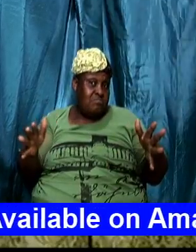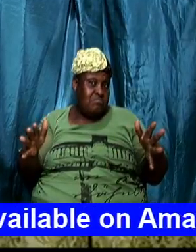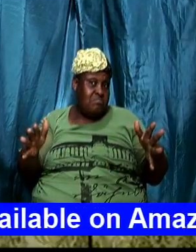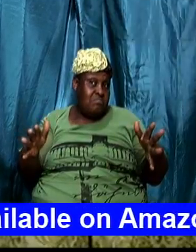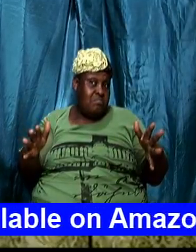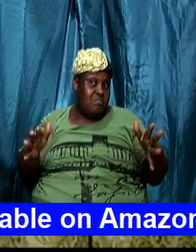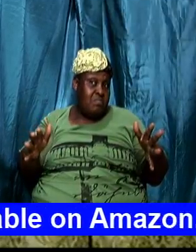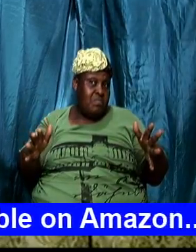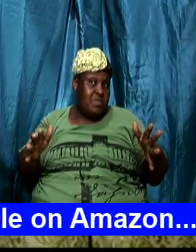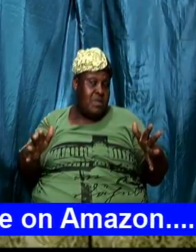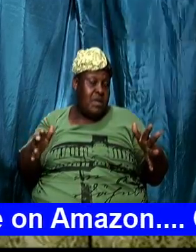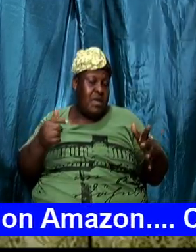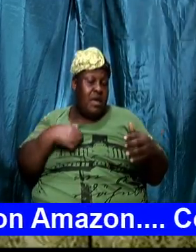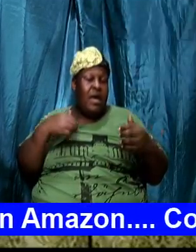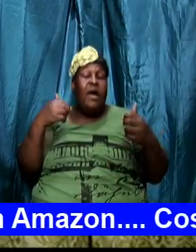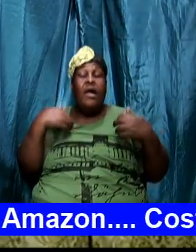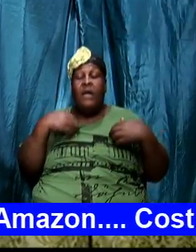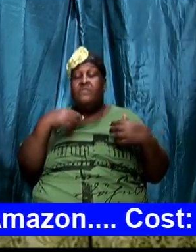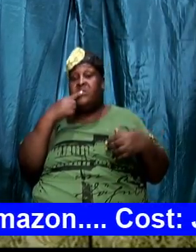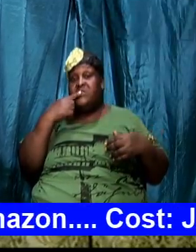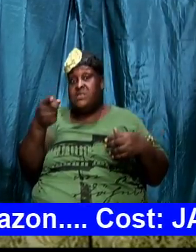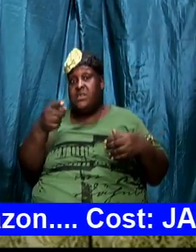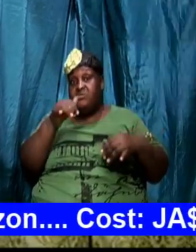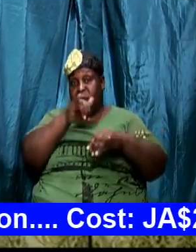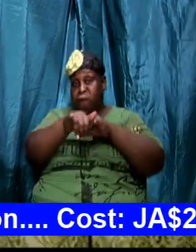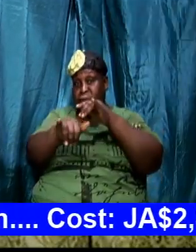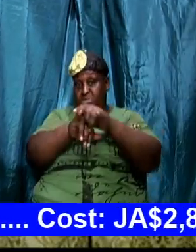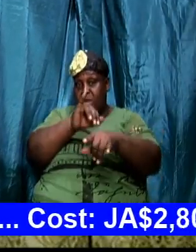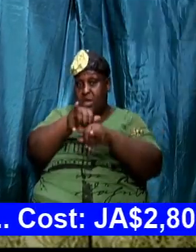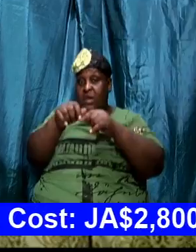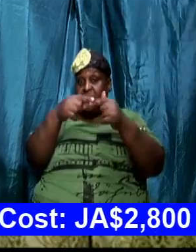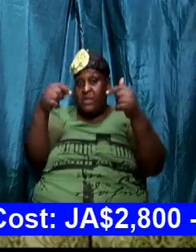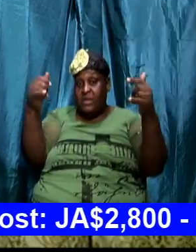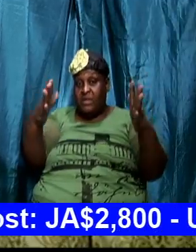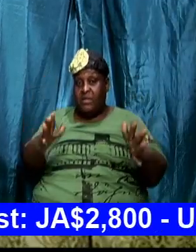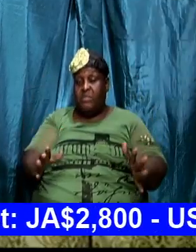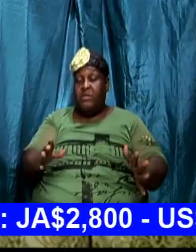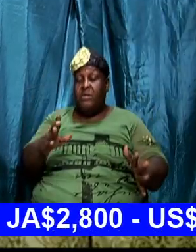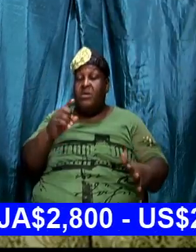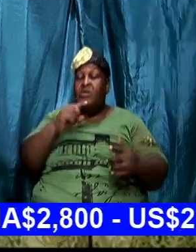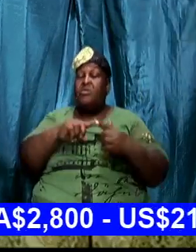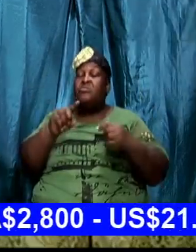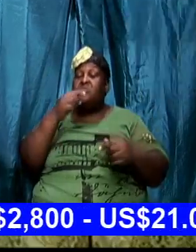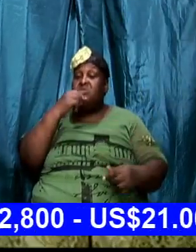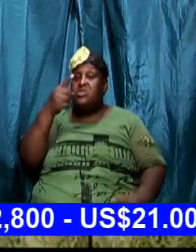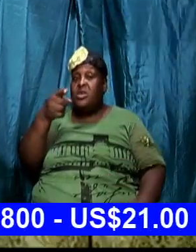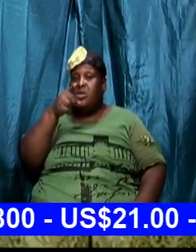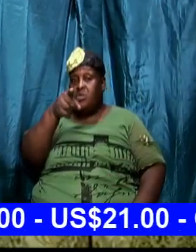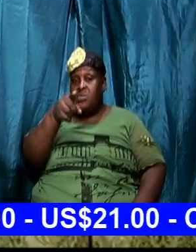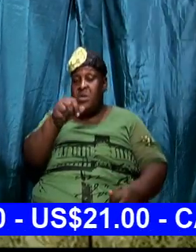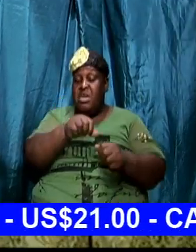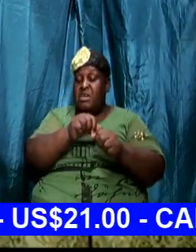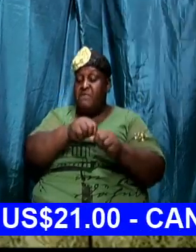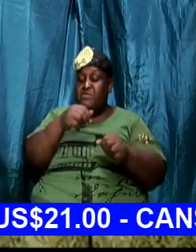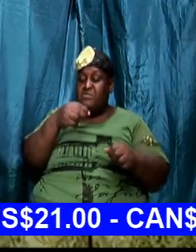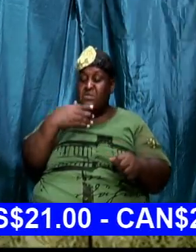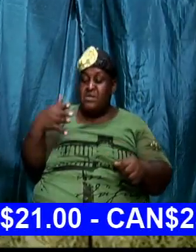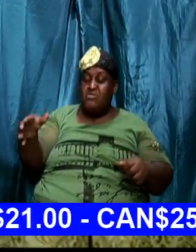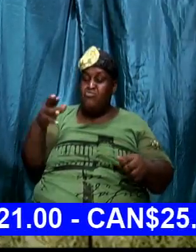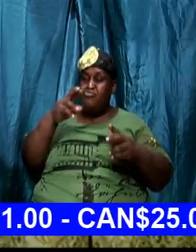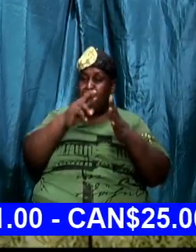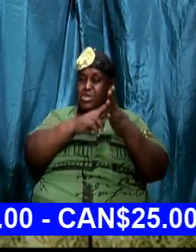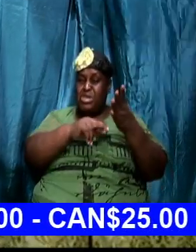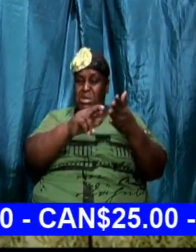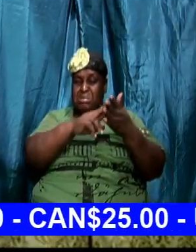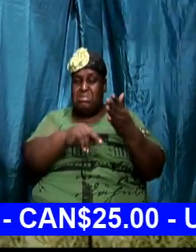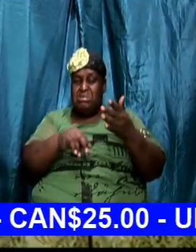had to inject that. It is a trick of the enemy to tell you that everything that you read, that's not really what